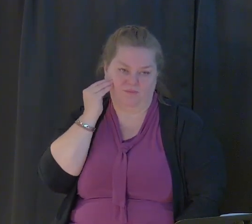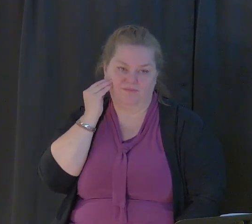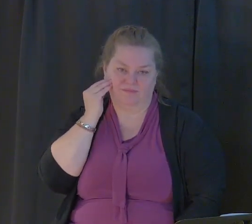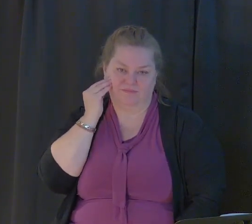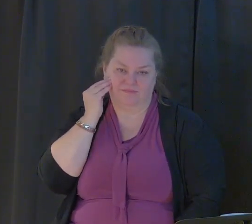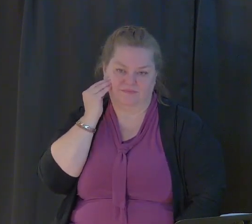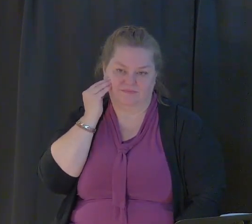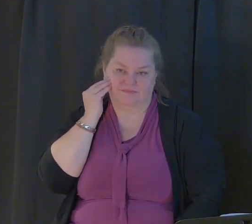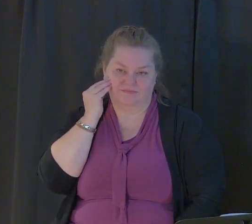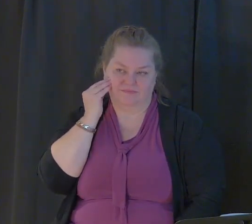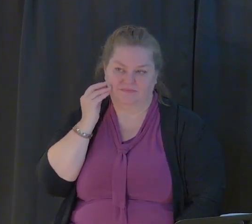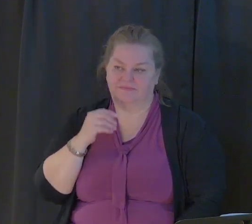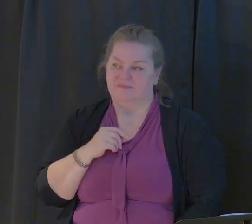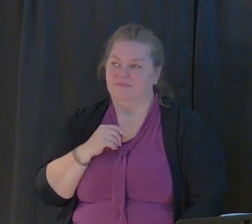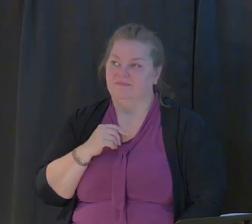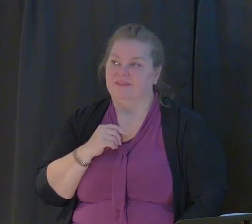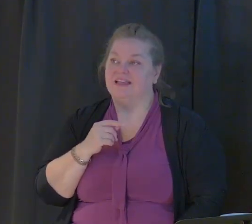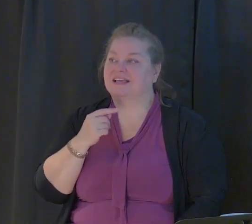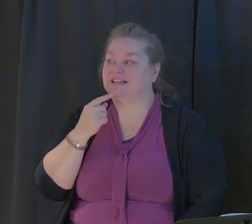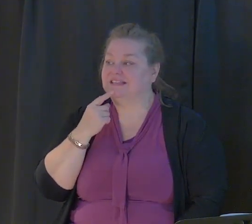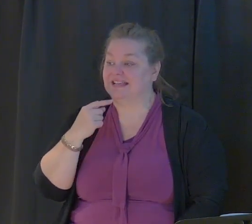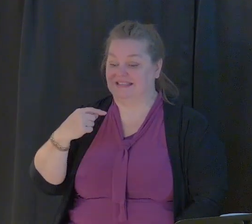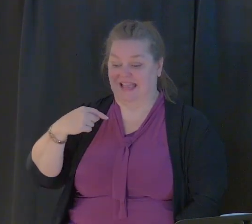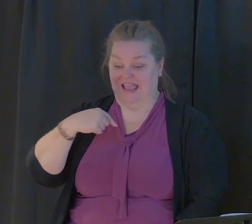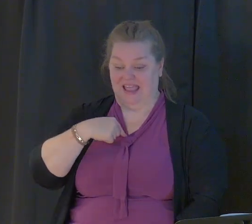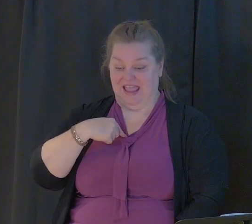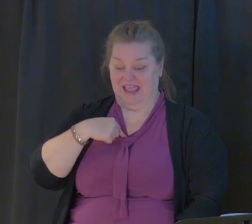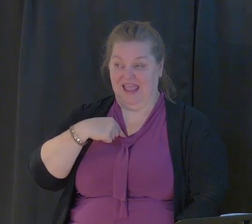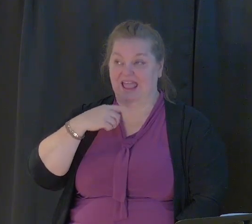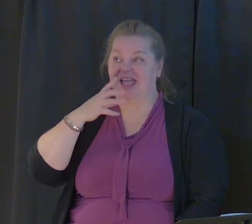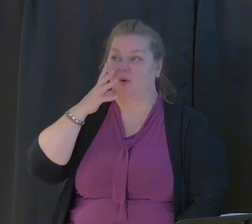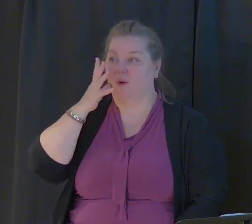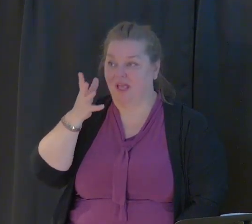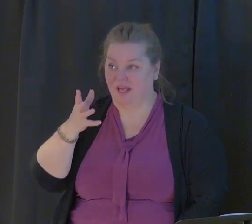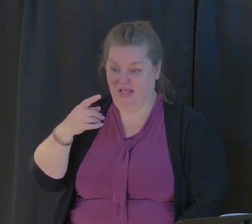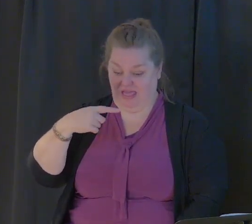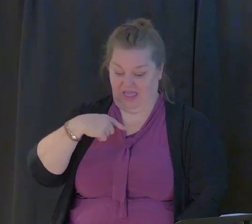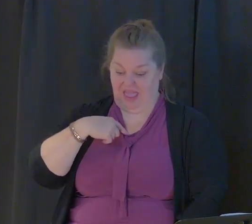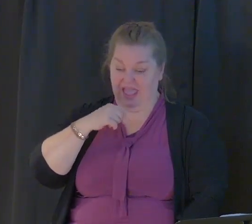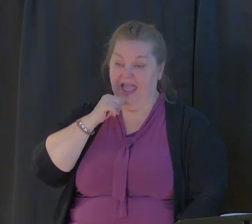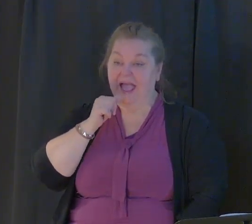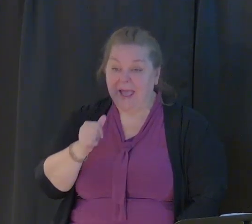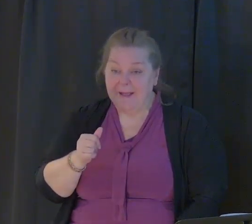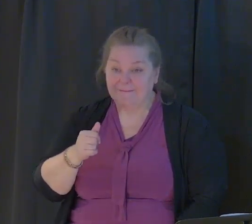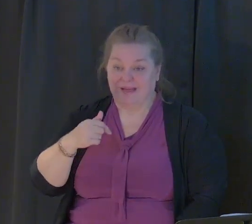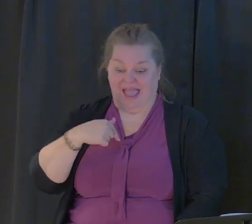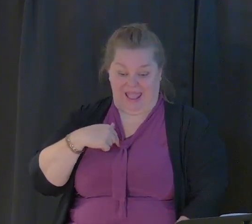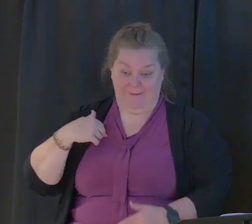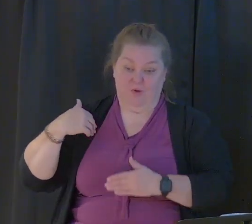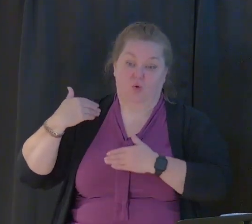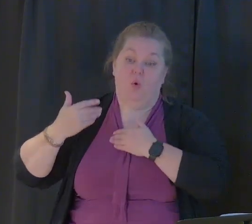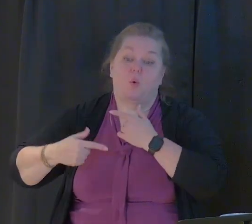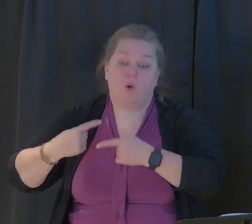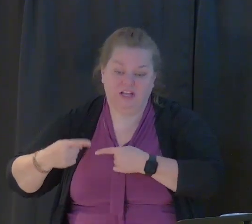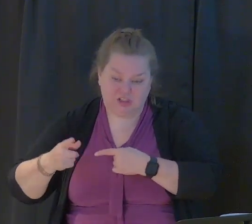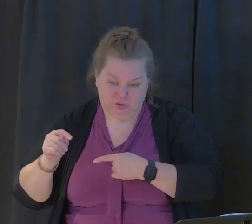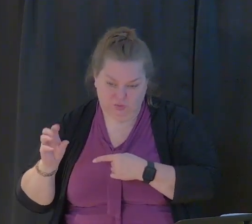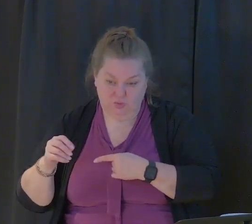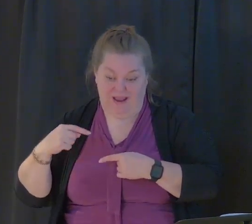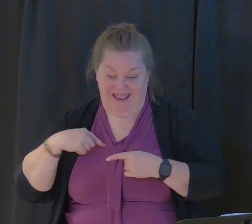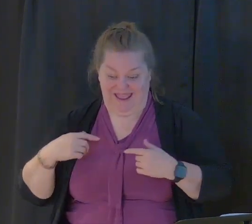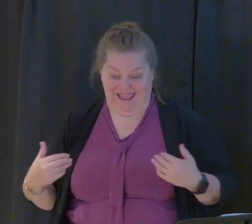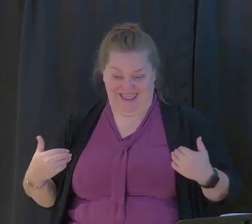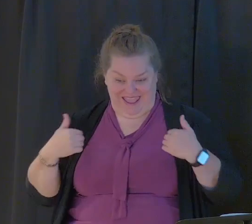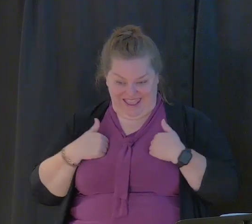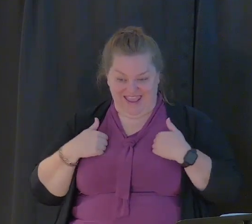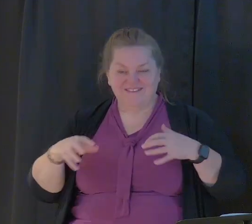And he says, I will, I am going to, I have